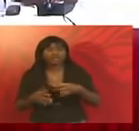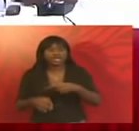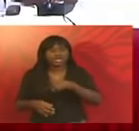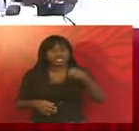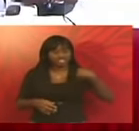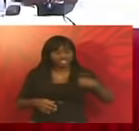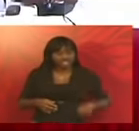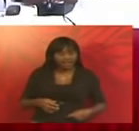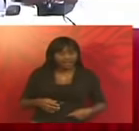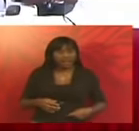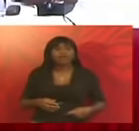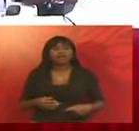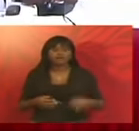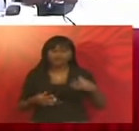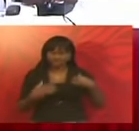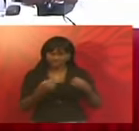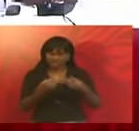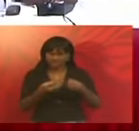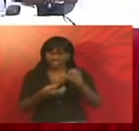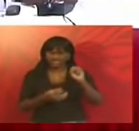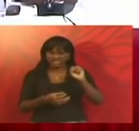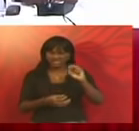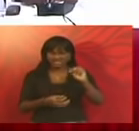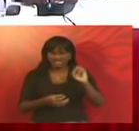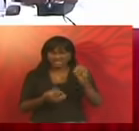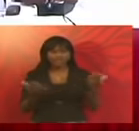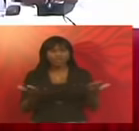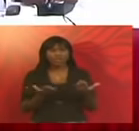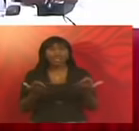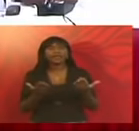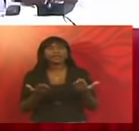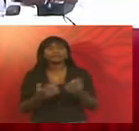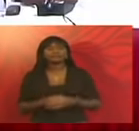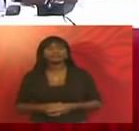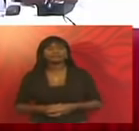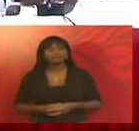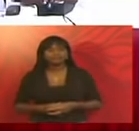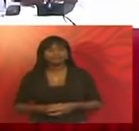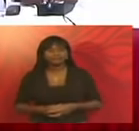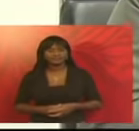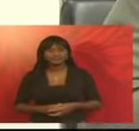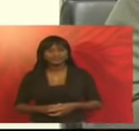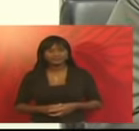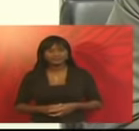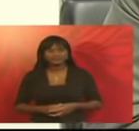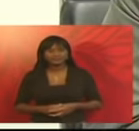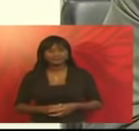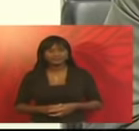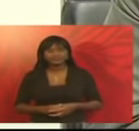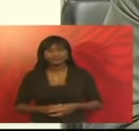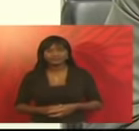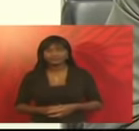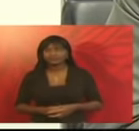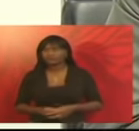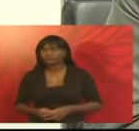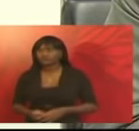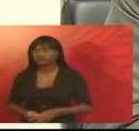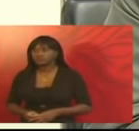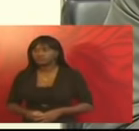a ready supply of Sinopharm vaccines. Thank you. Okay, thank you. I think I'd like to take the second bit of the question